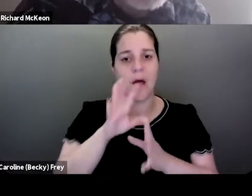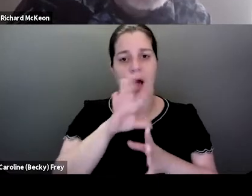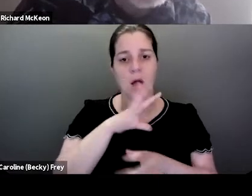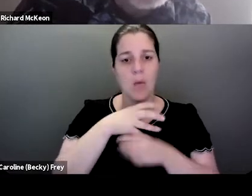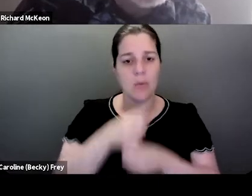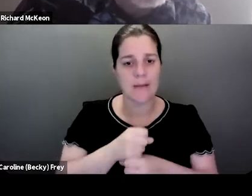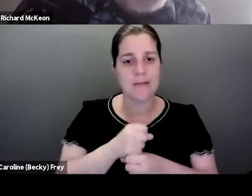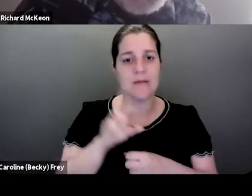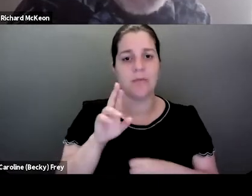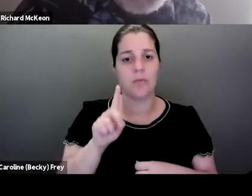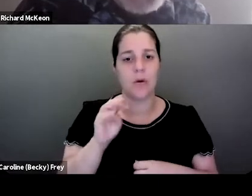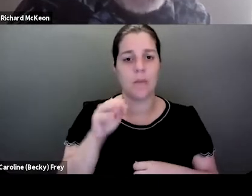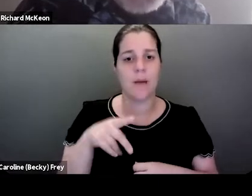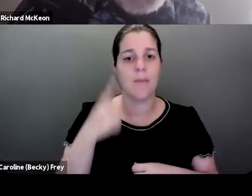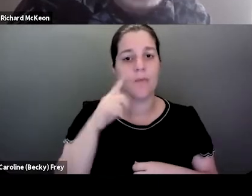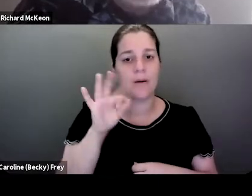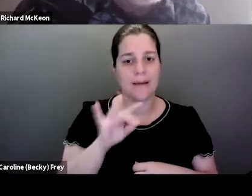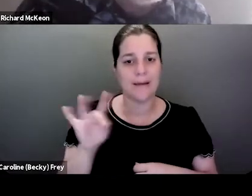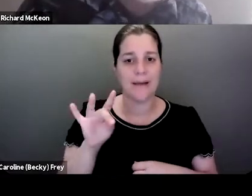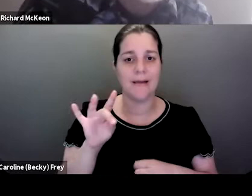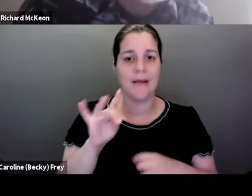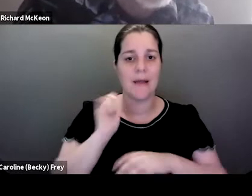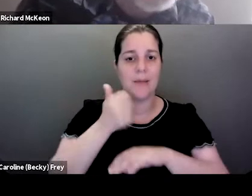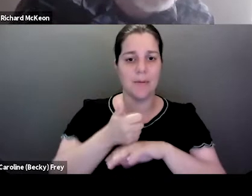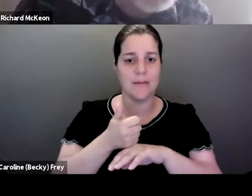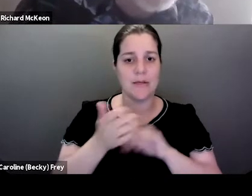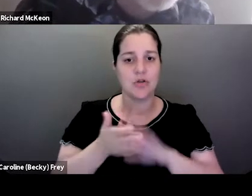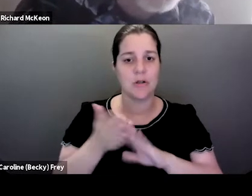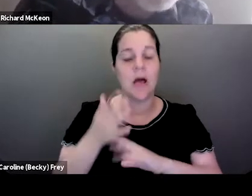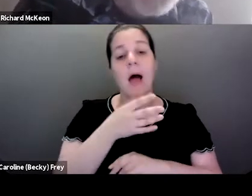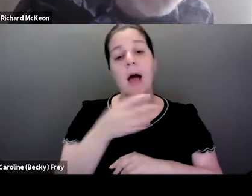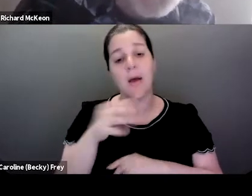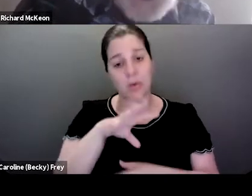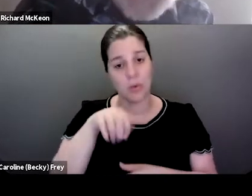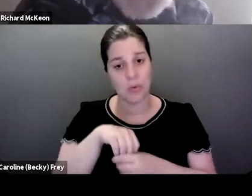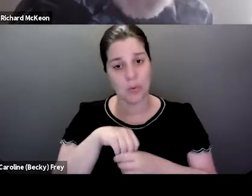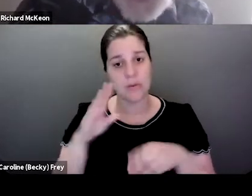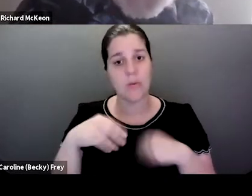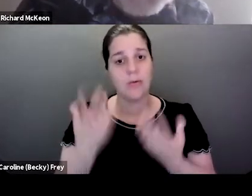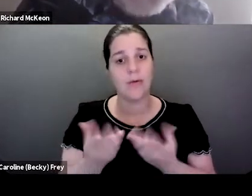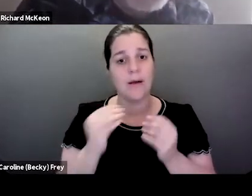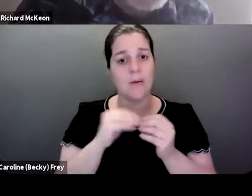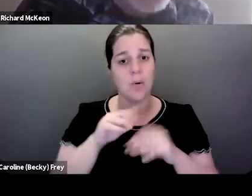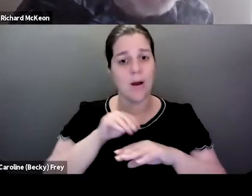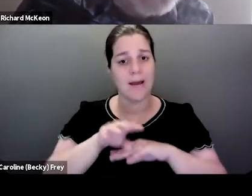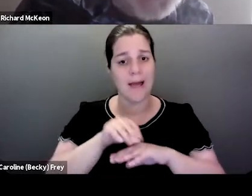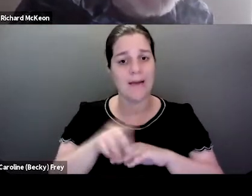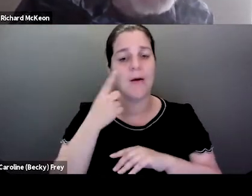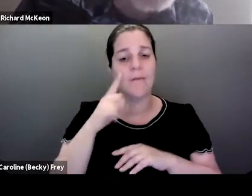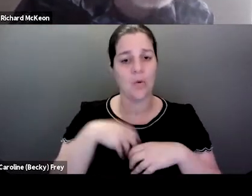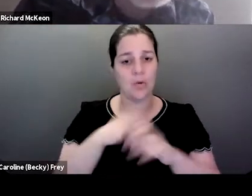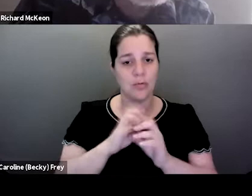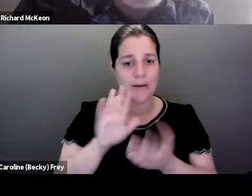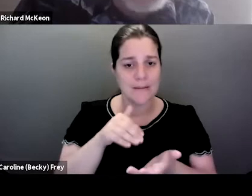roadmap for 988 implementation, including providing more guidance for crisis centers, for